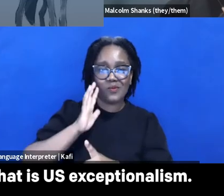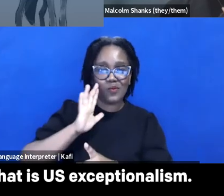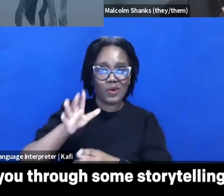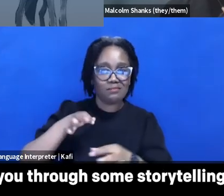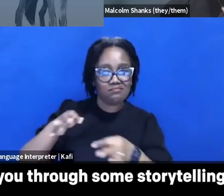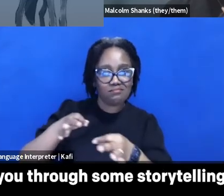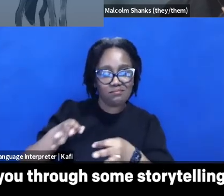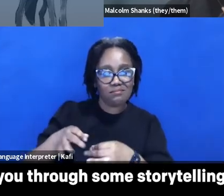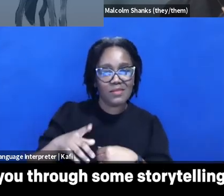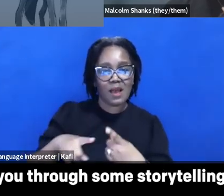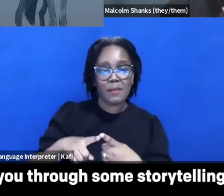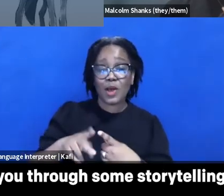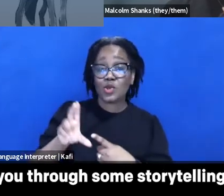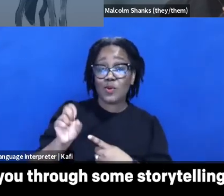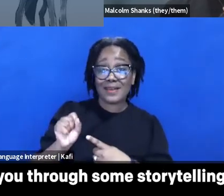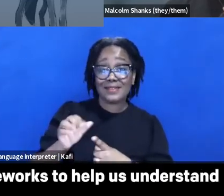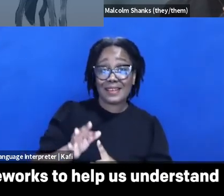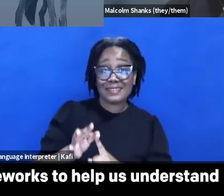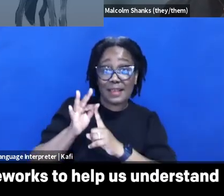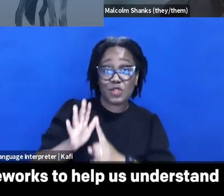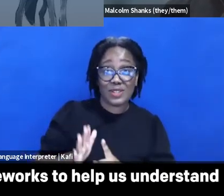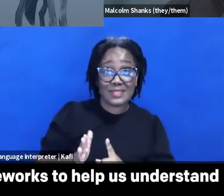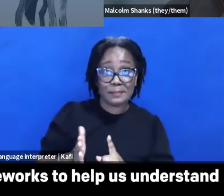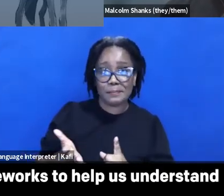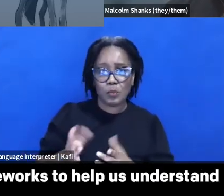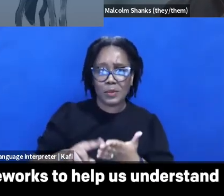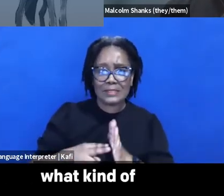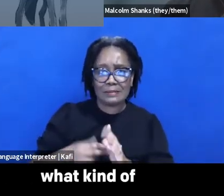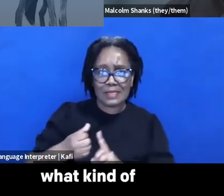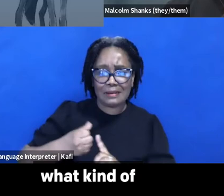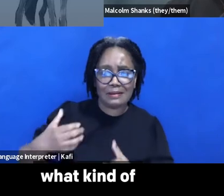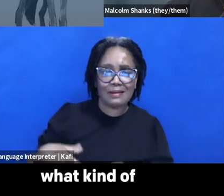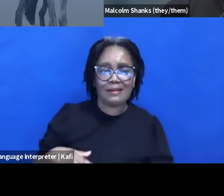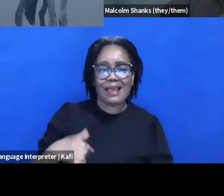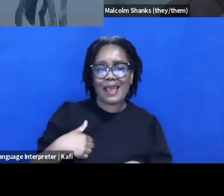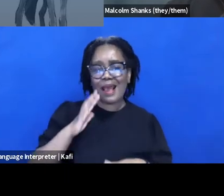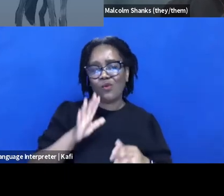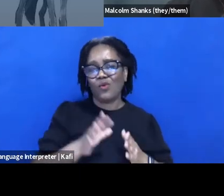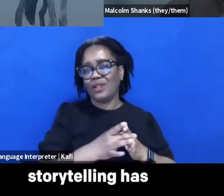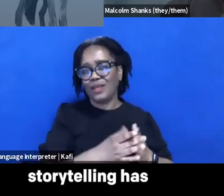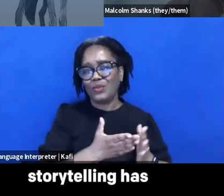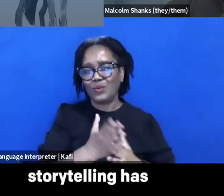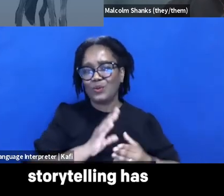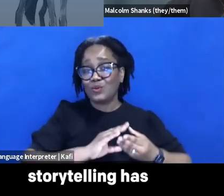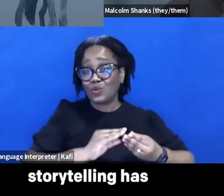US exceptionalism. I'll lead you through some storytelling frameworks to help us understand what kind